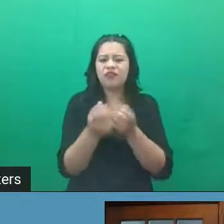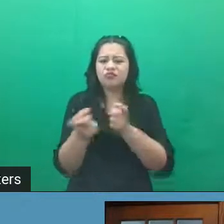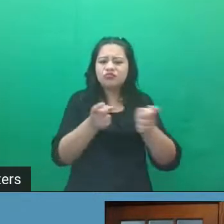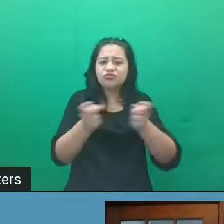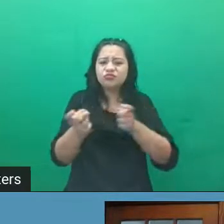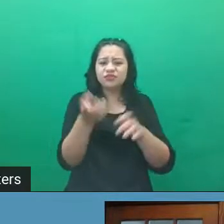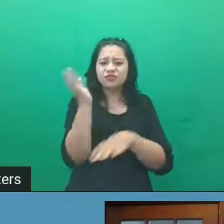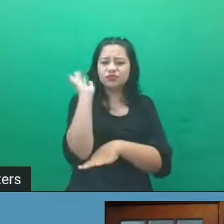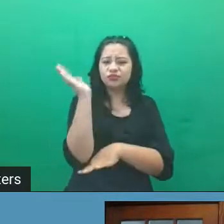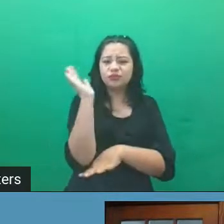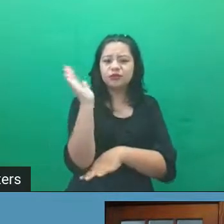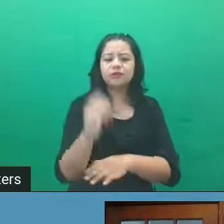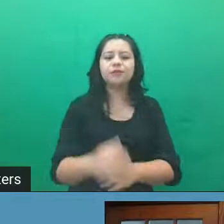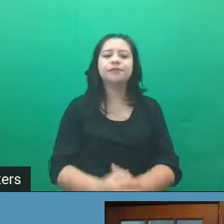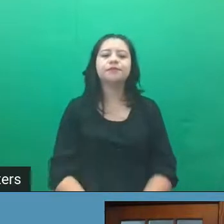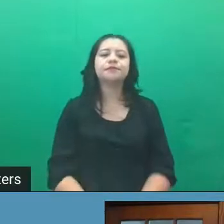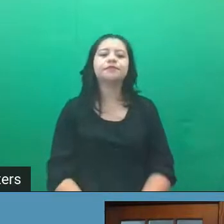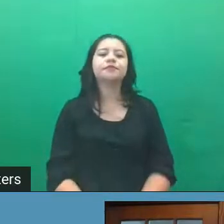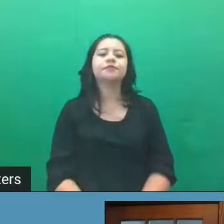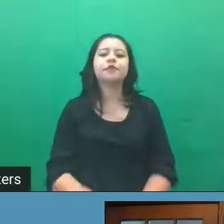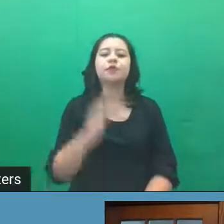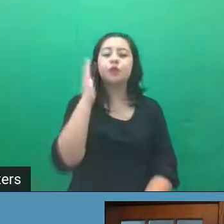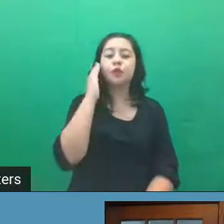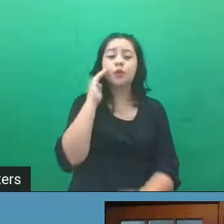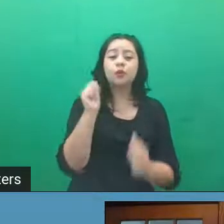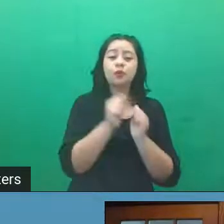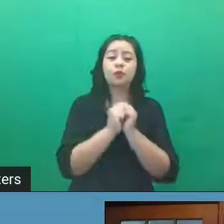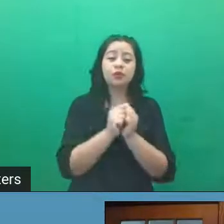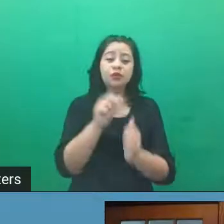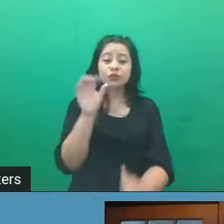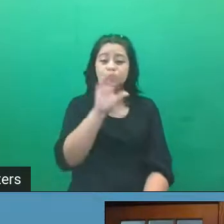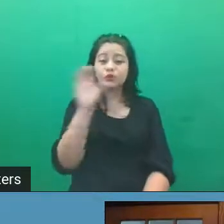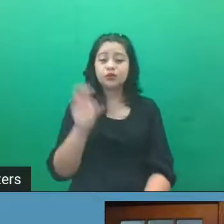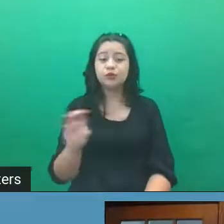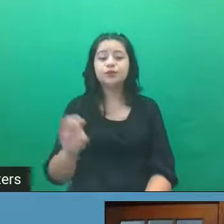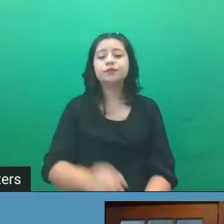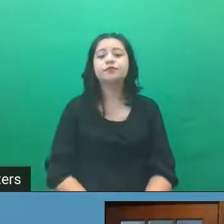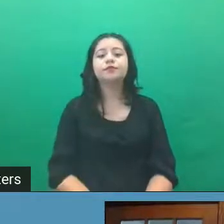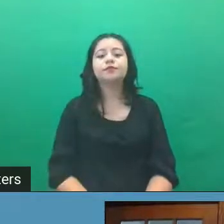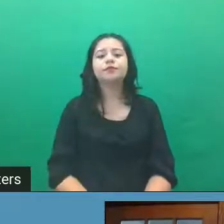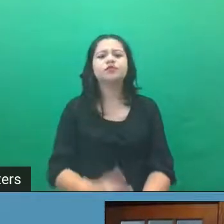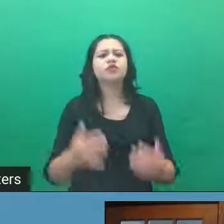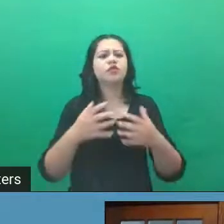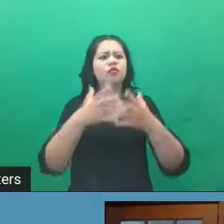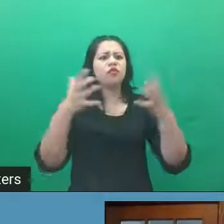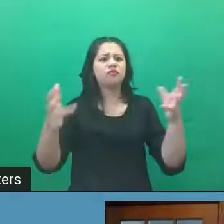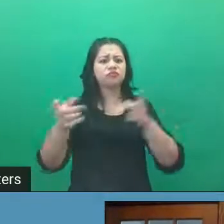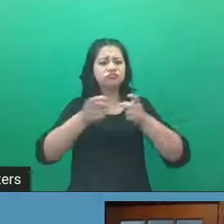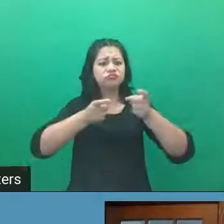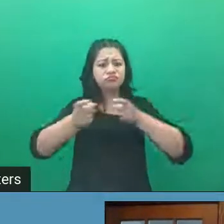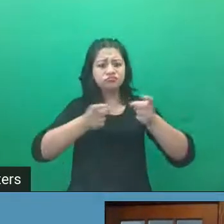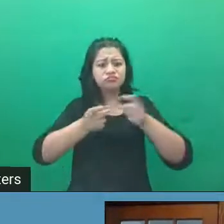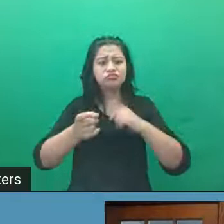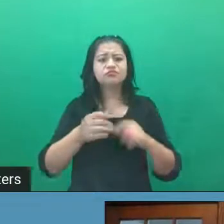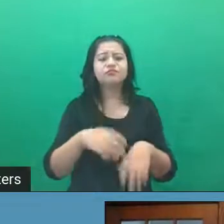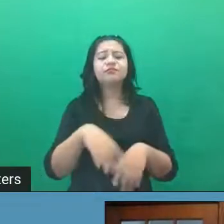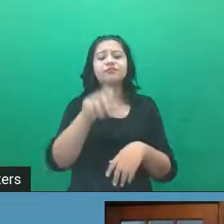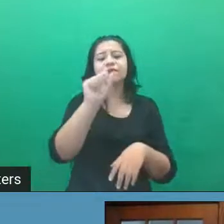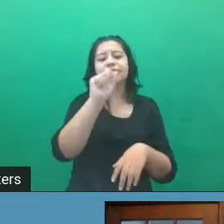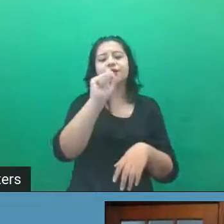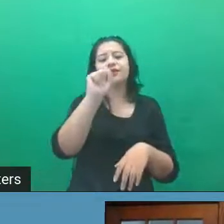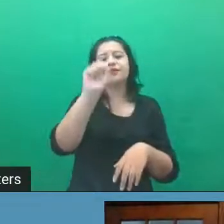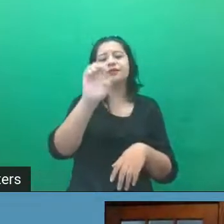the presenter? Well, within Zoom, there's a lot of controls in the control settings that you